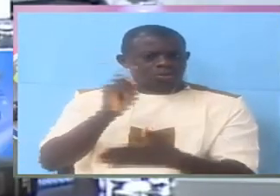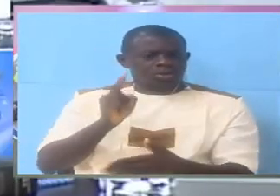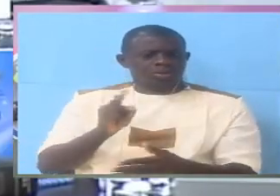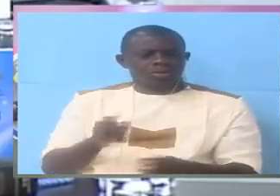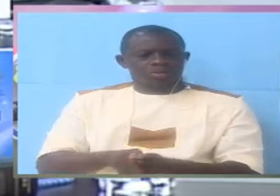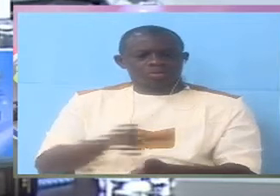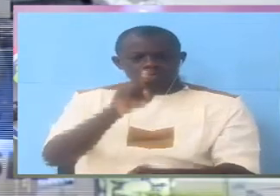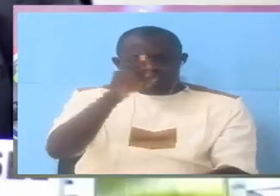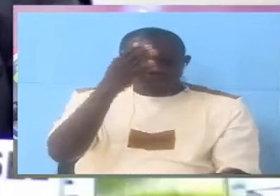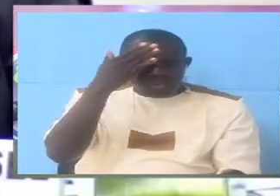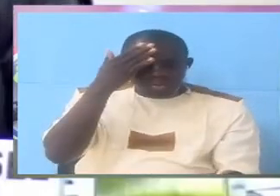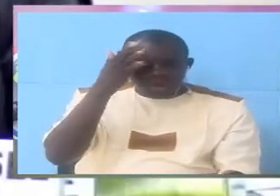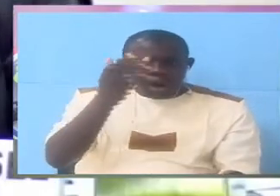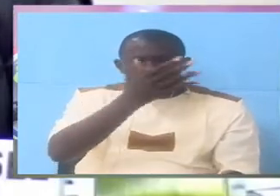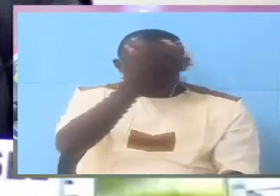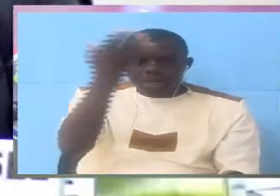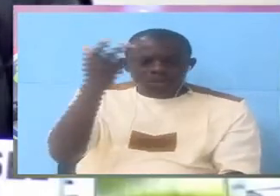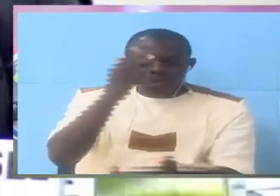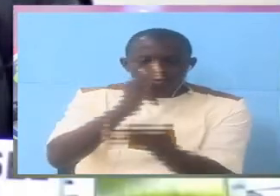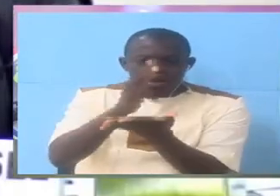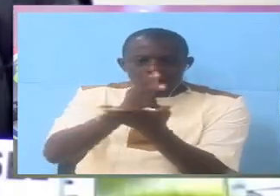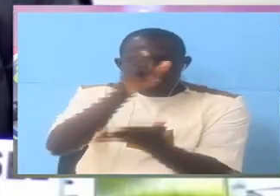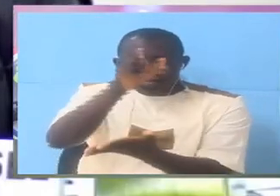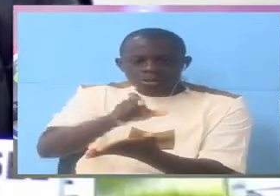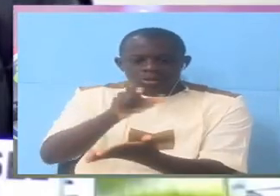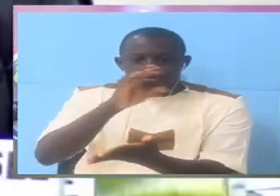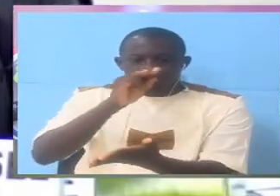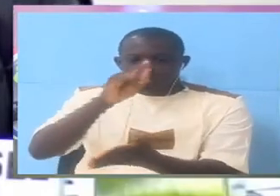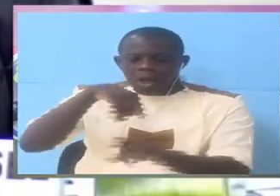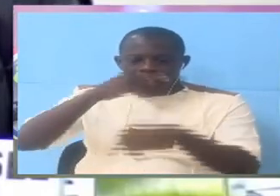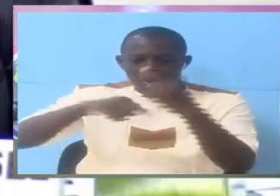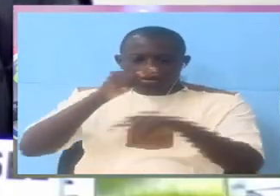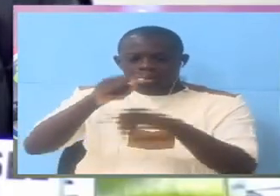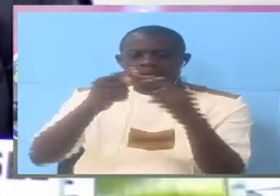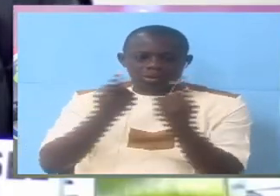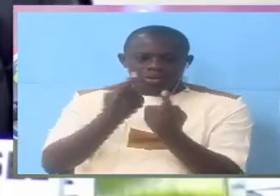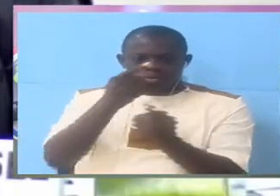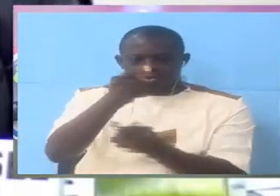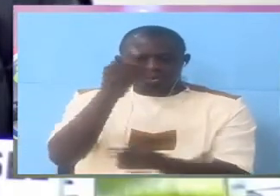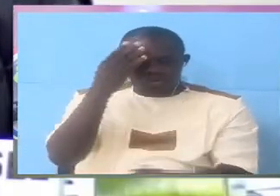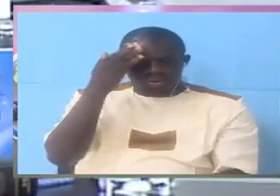You know how many witnesses testified to this effect?